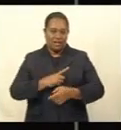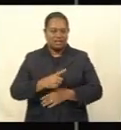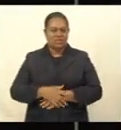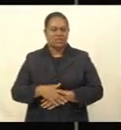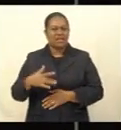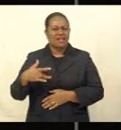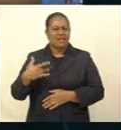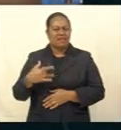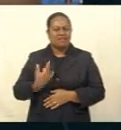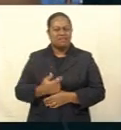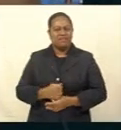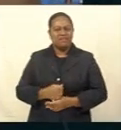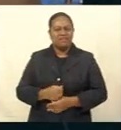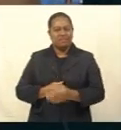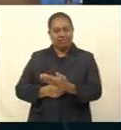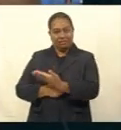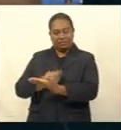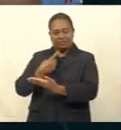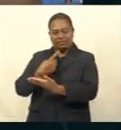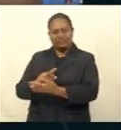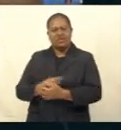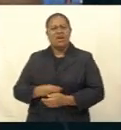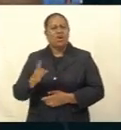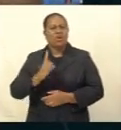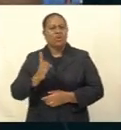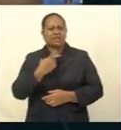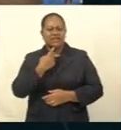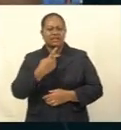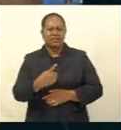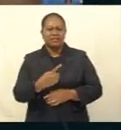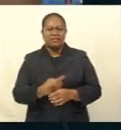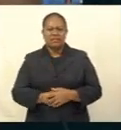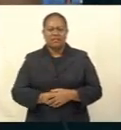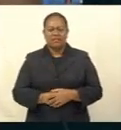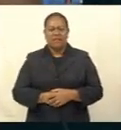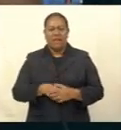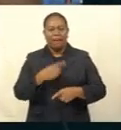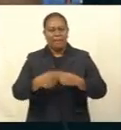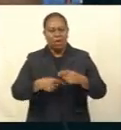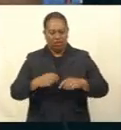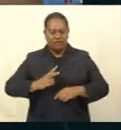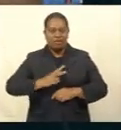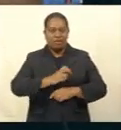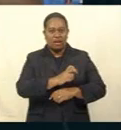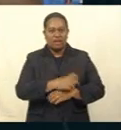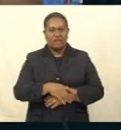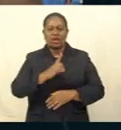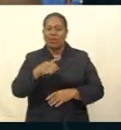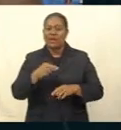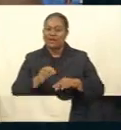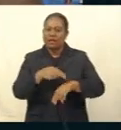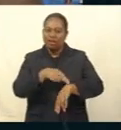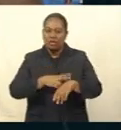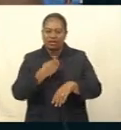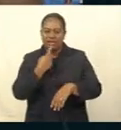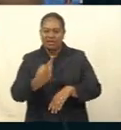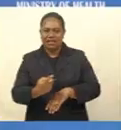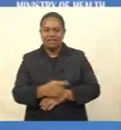Josiah, we've implemented some drastic measures to contain this deadly virus. What else was stressed by the Permanent Secretary